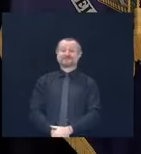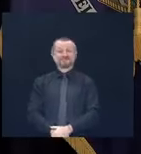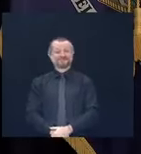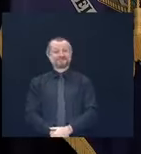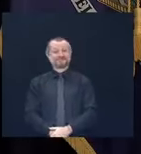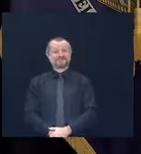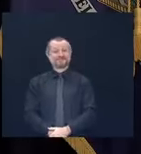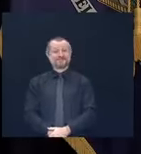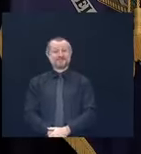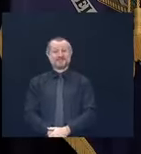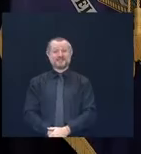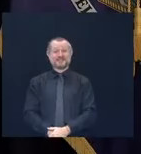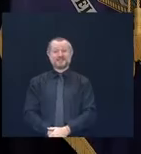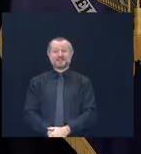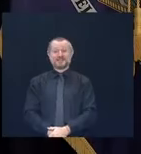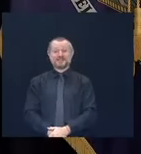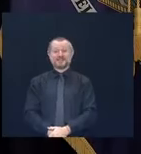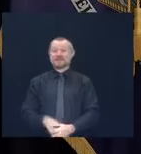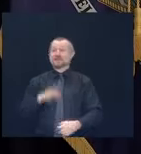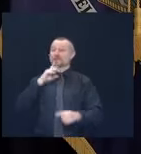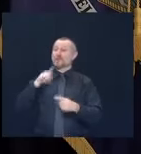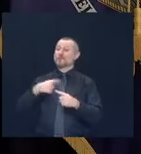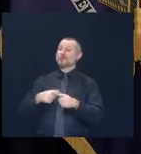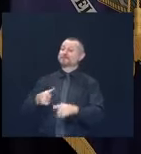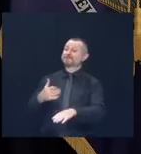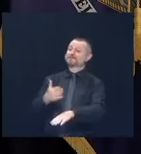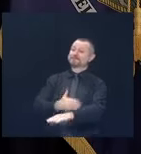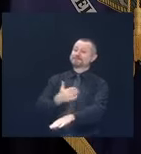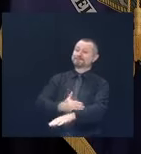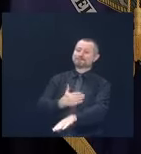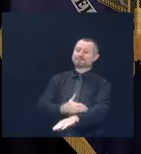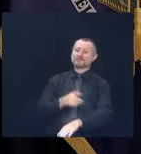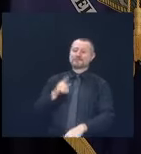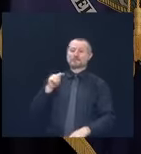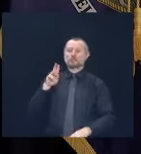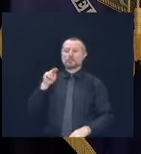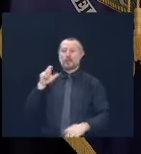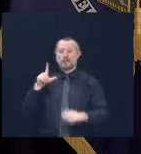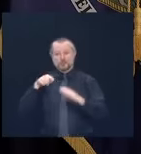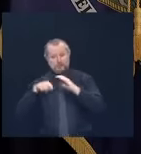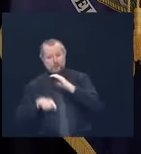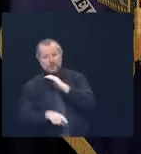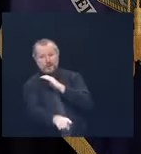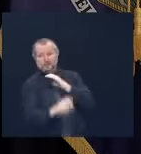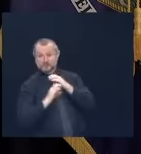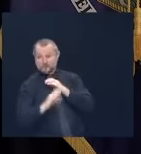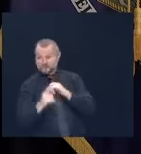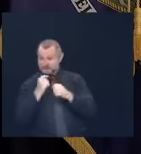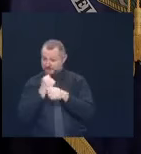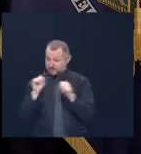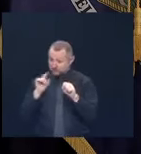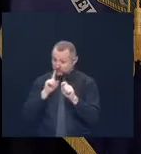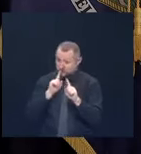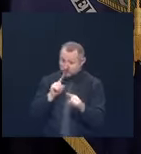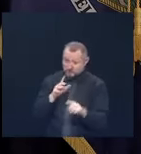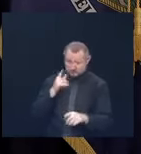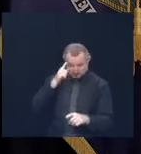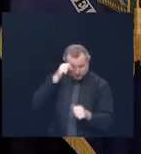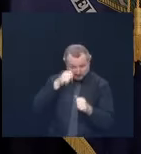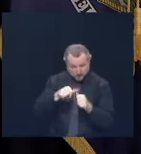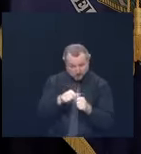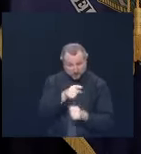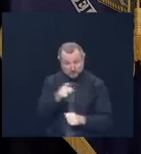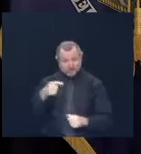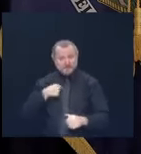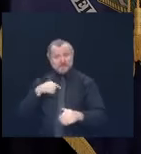there's a question of rehabilitating these tunnels so they're safe. As you remember, I've gone through these tunnels. I took